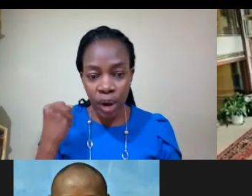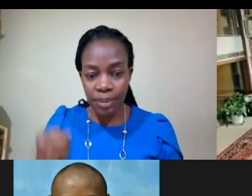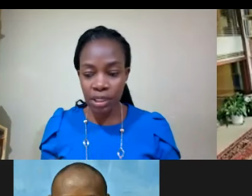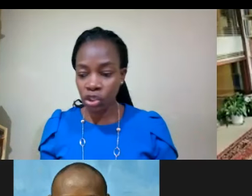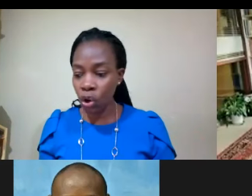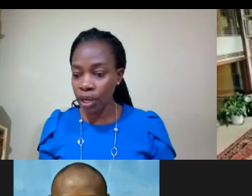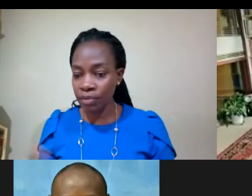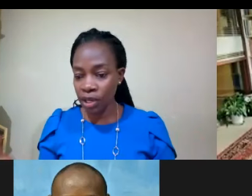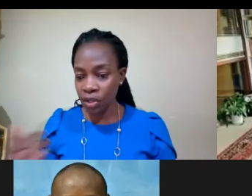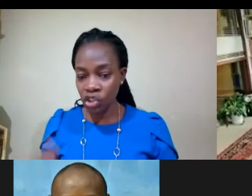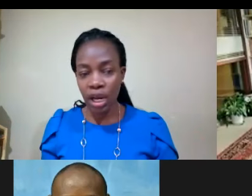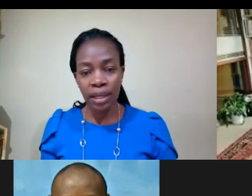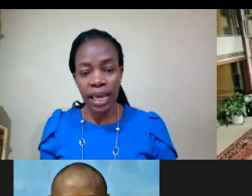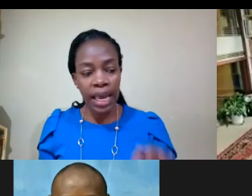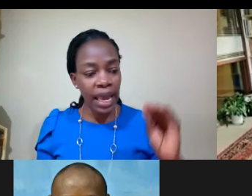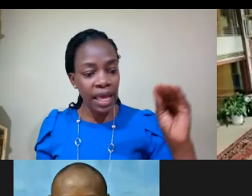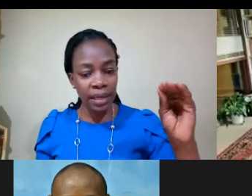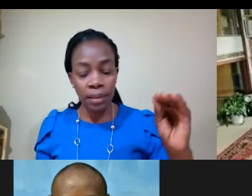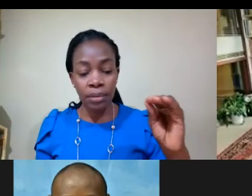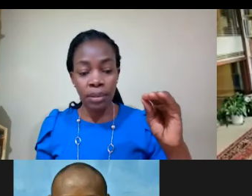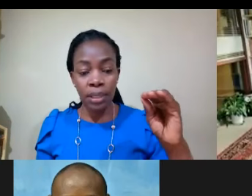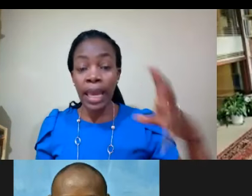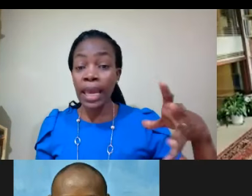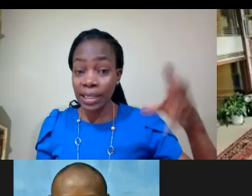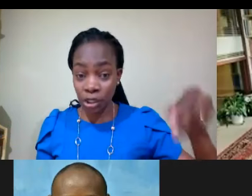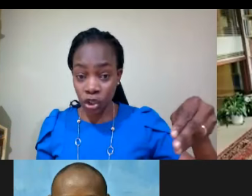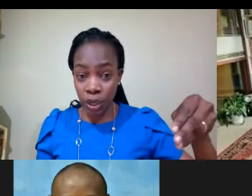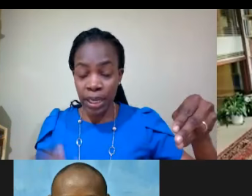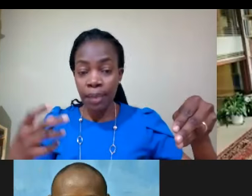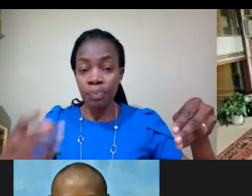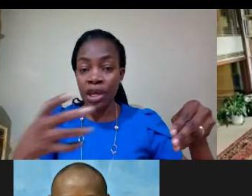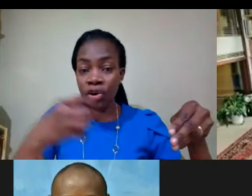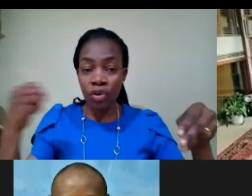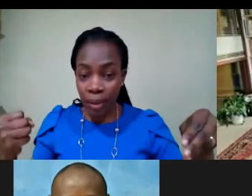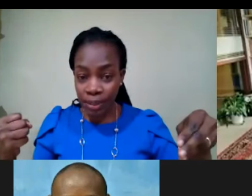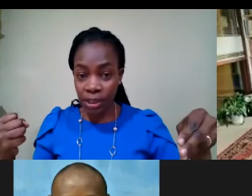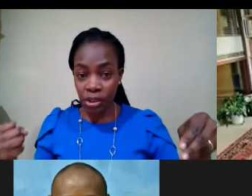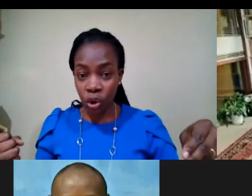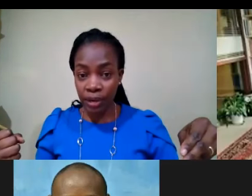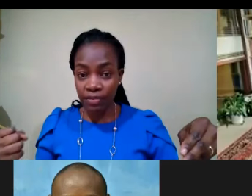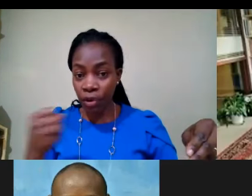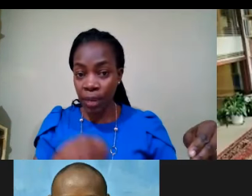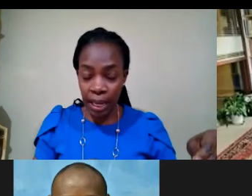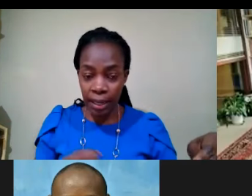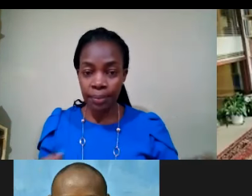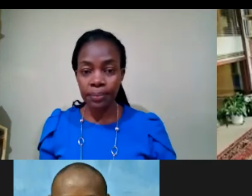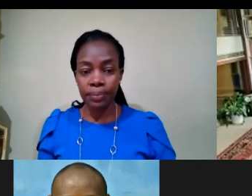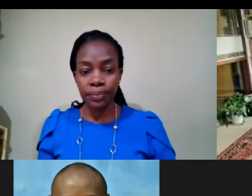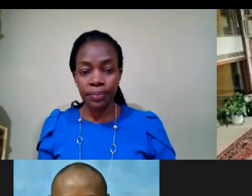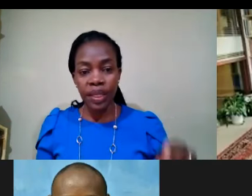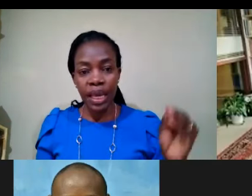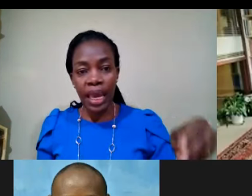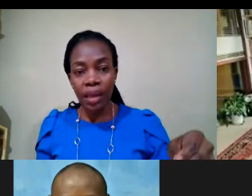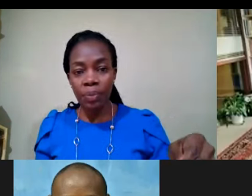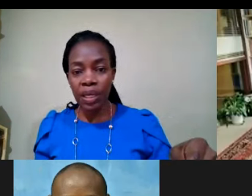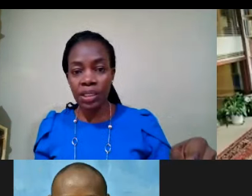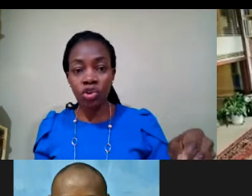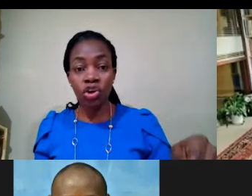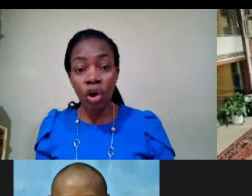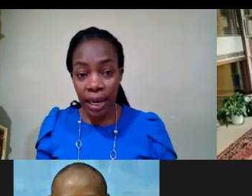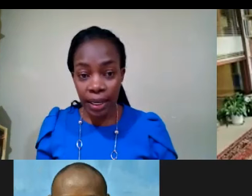someone grabs the toy of another child and A has a toy, B grabs the toy from A.